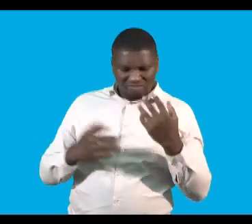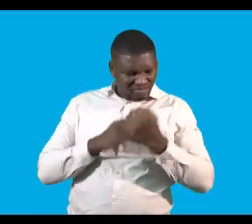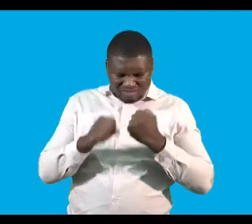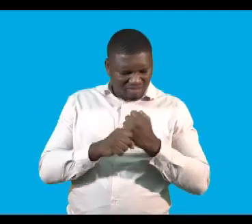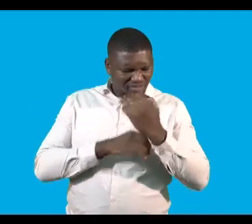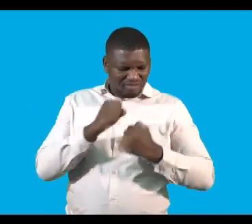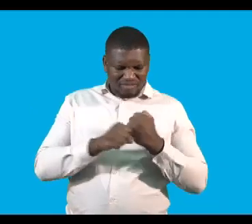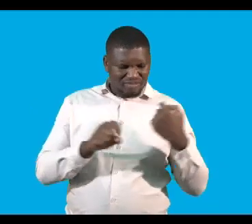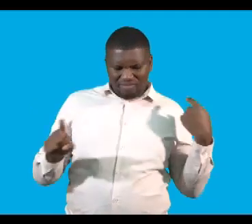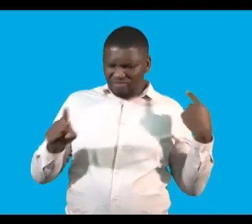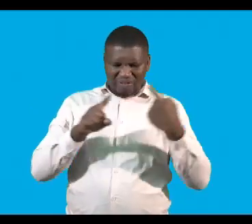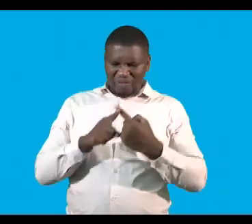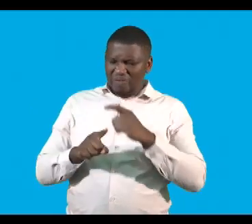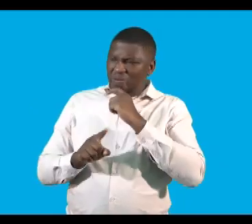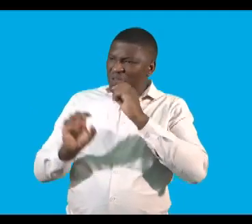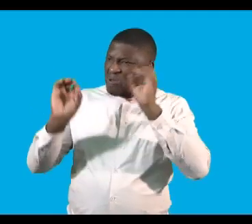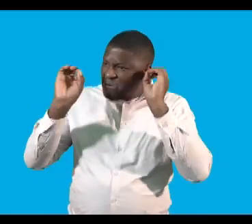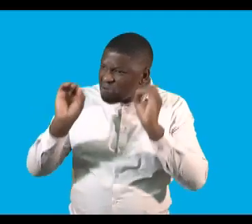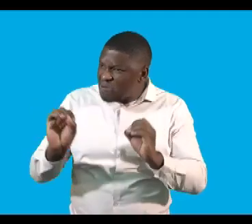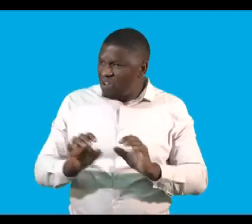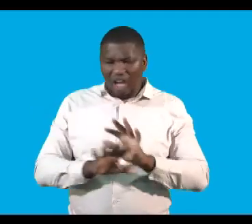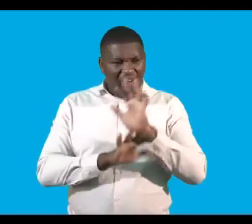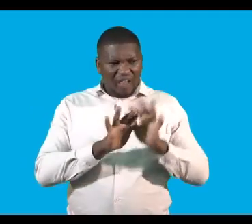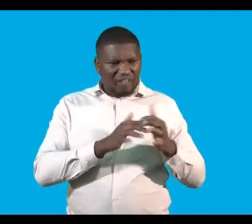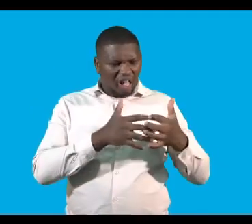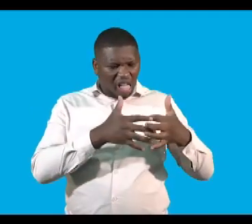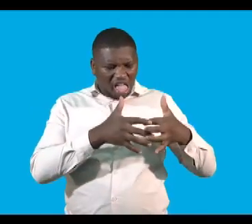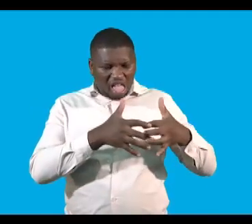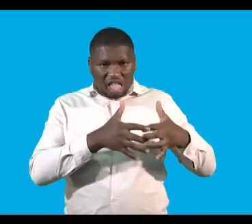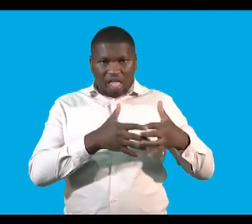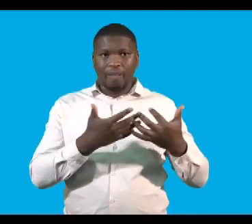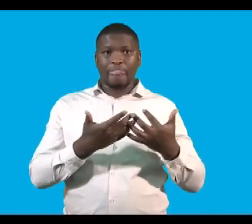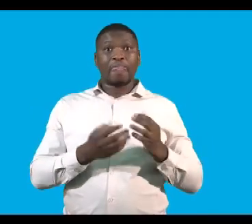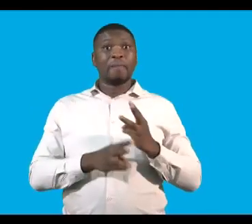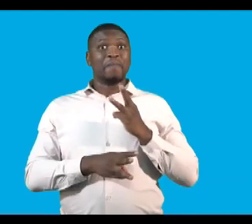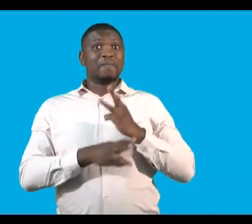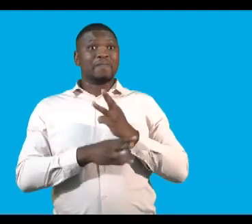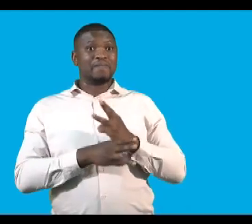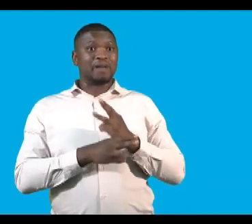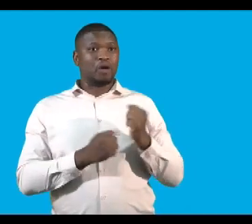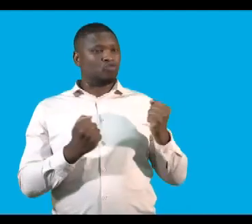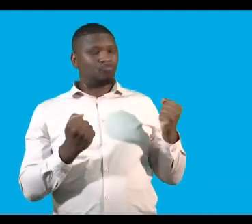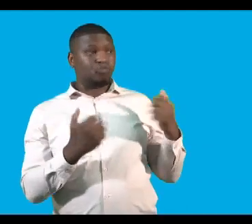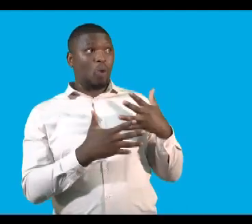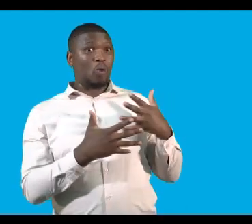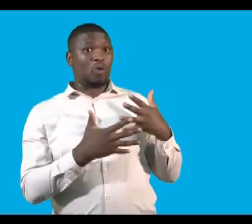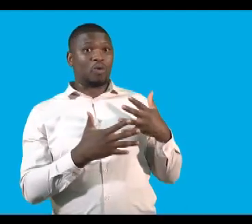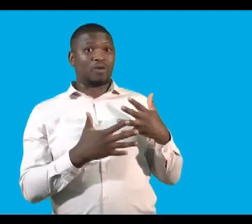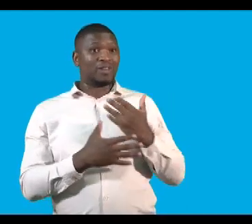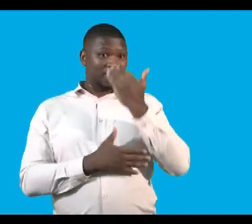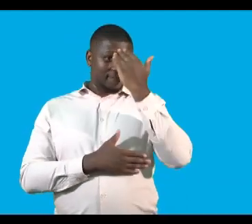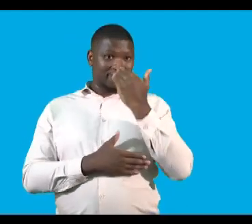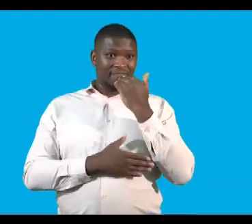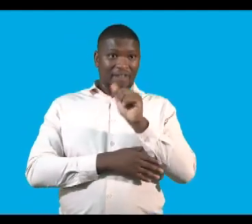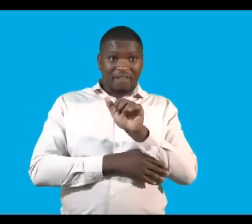years. All the parts are rusted. Now look at the eyes on Mother Anderson. She's quite shocked. In